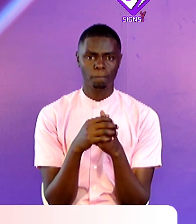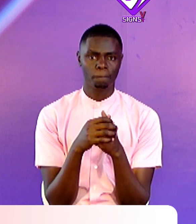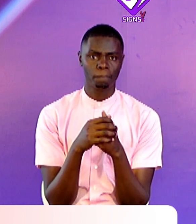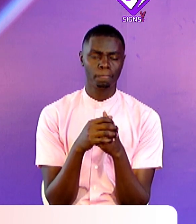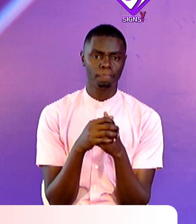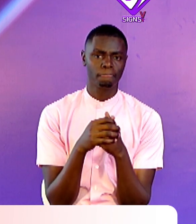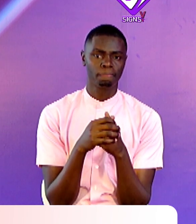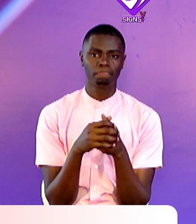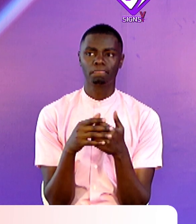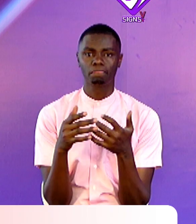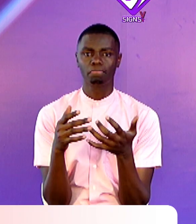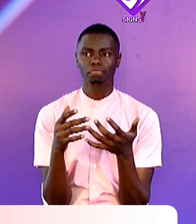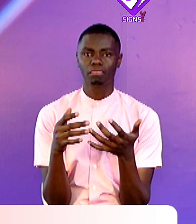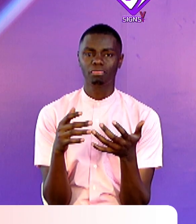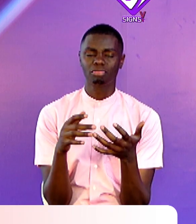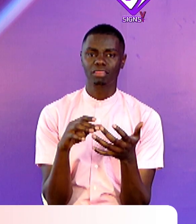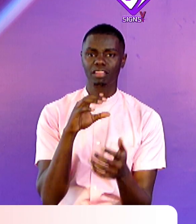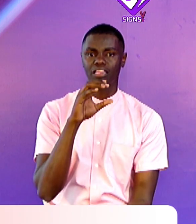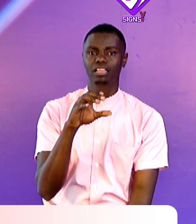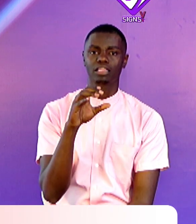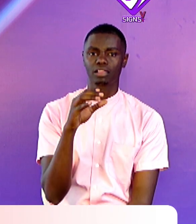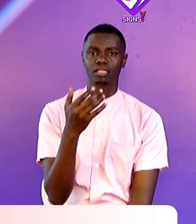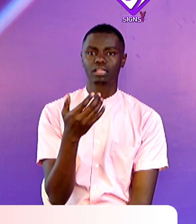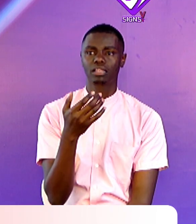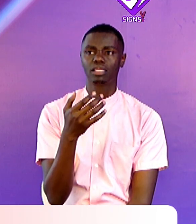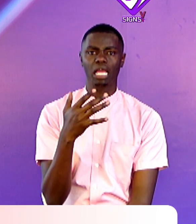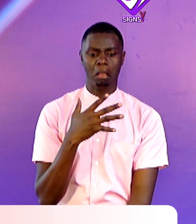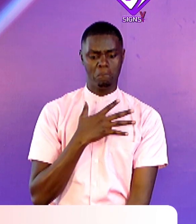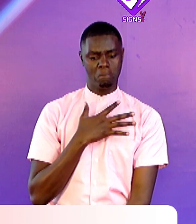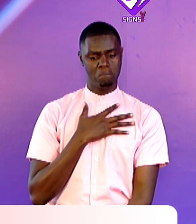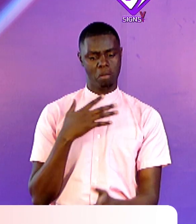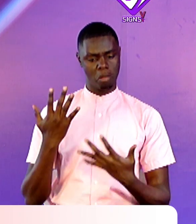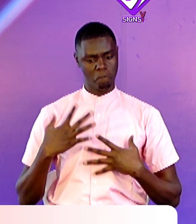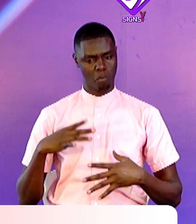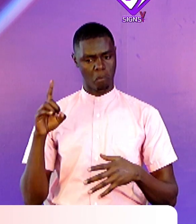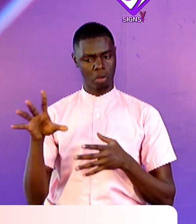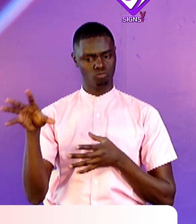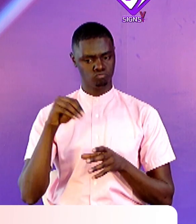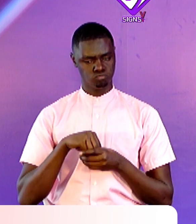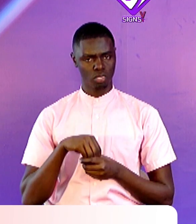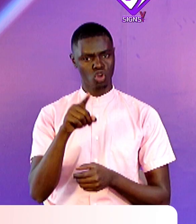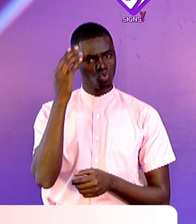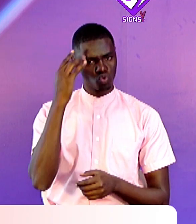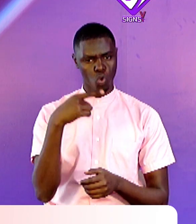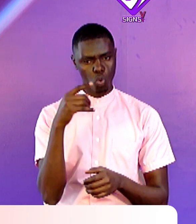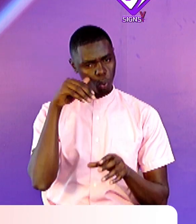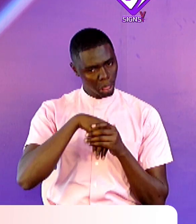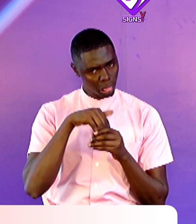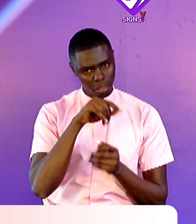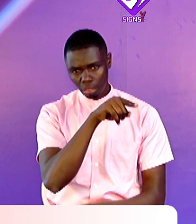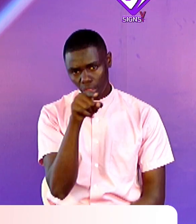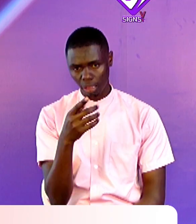you know, did you speak of, you know, my people, you know, who do you know and all that? It's